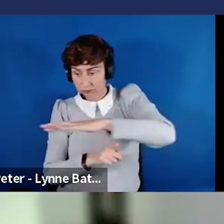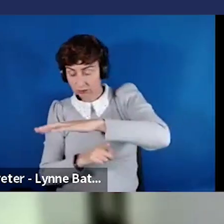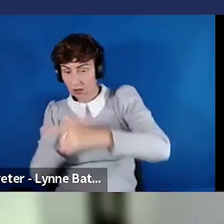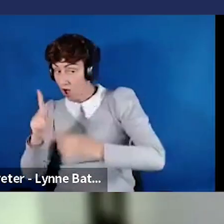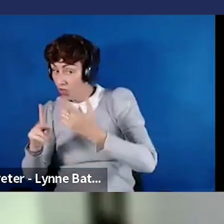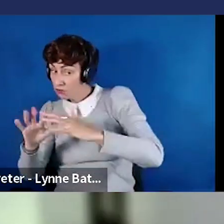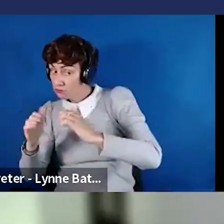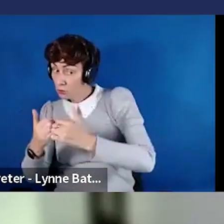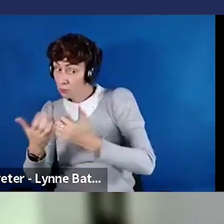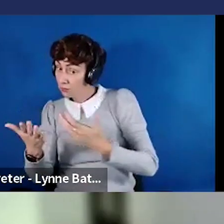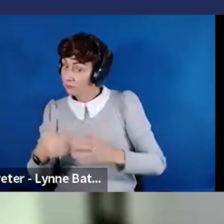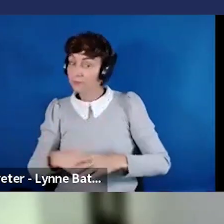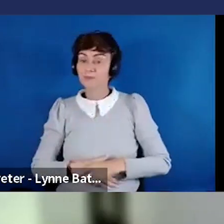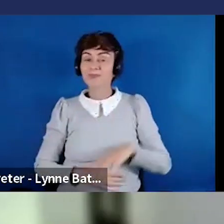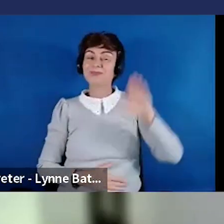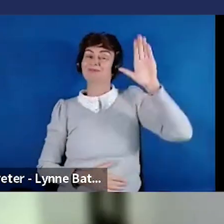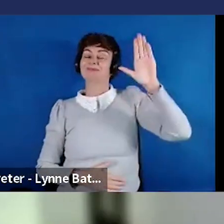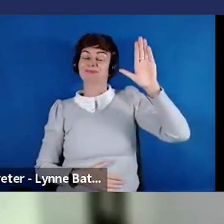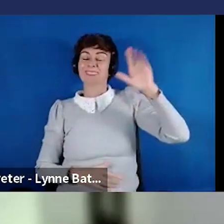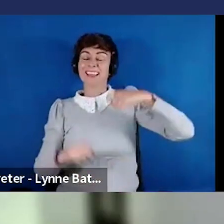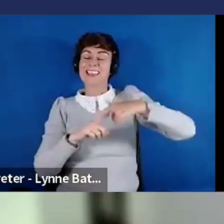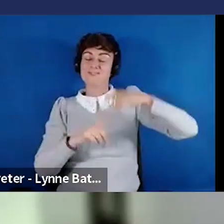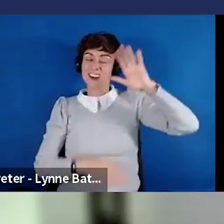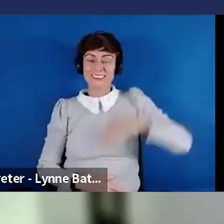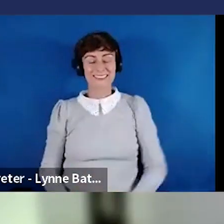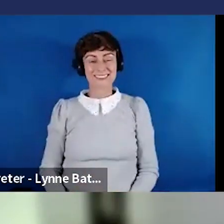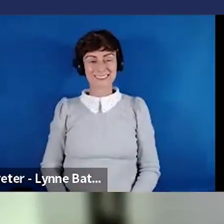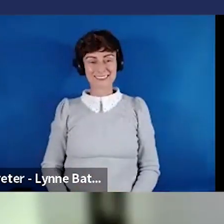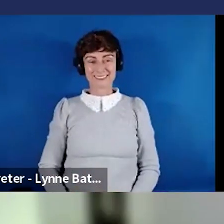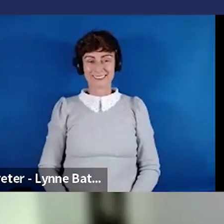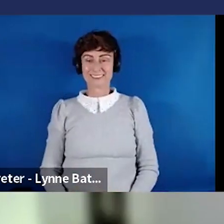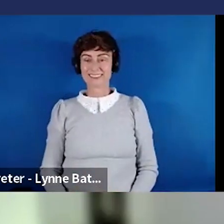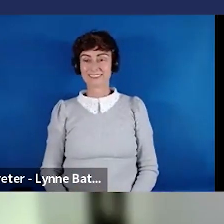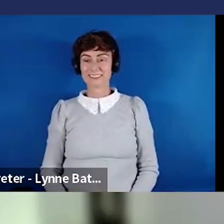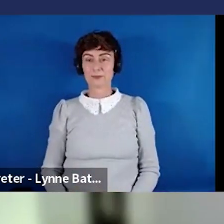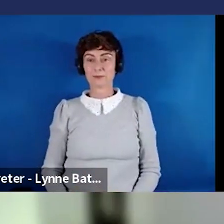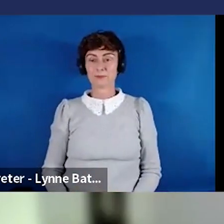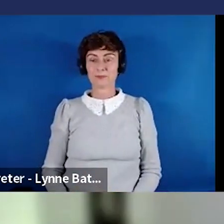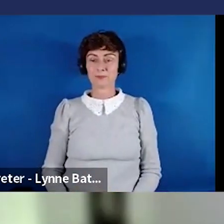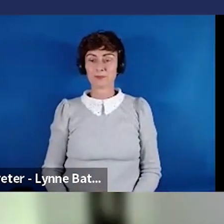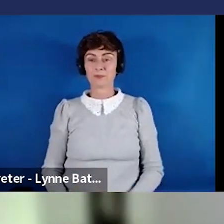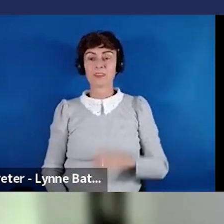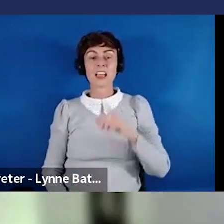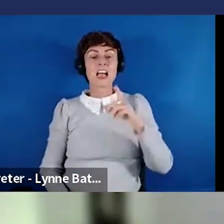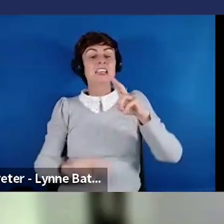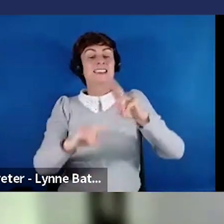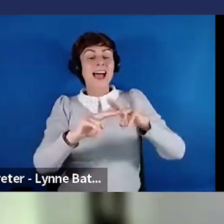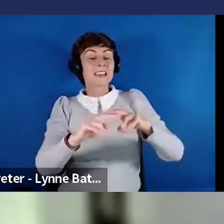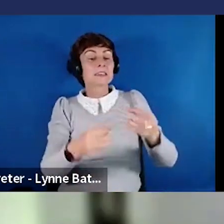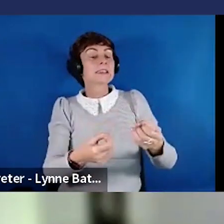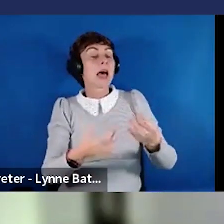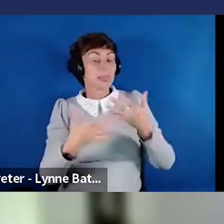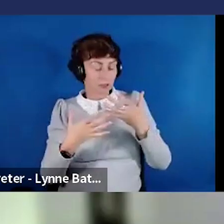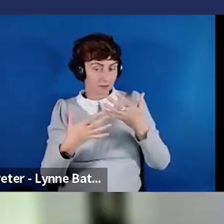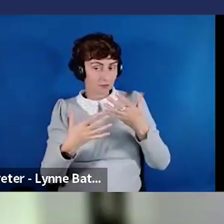to go? Yeah, I'll go first this time. I think some of the things that dads tell us that would